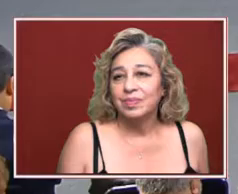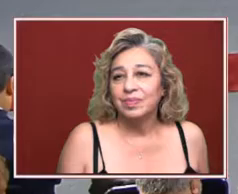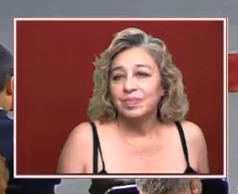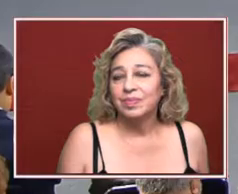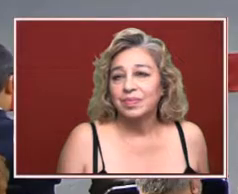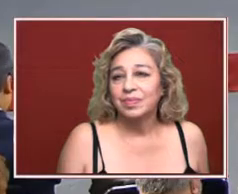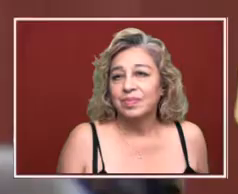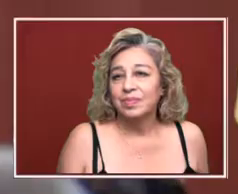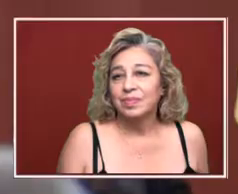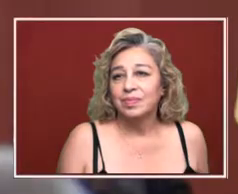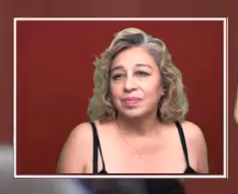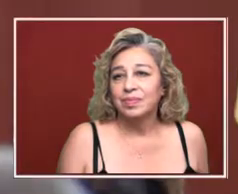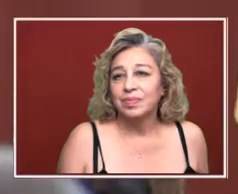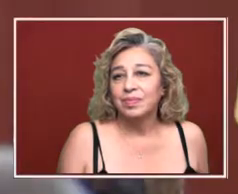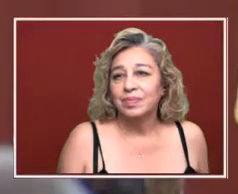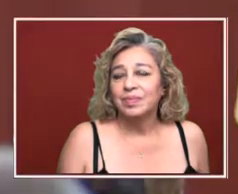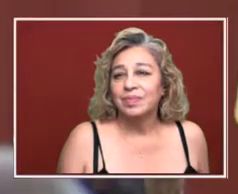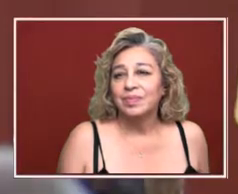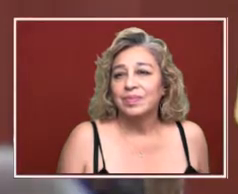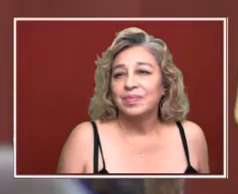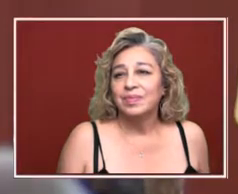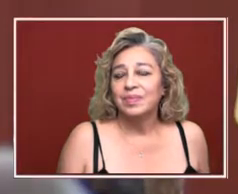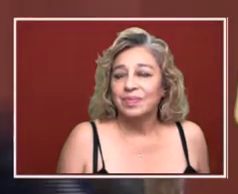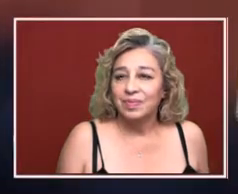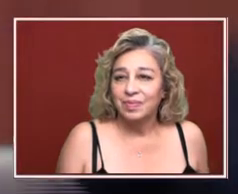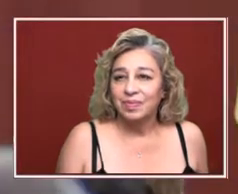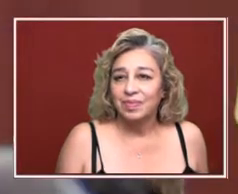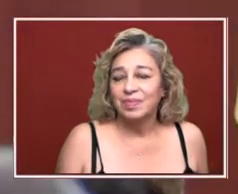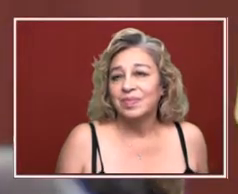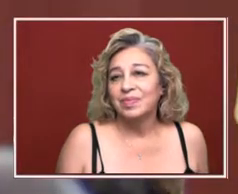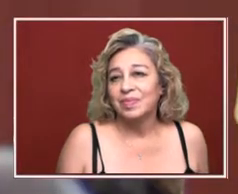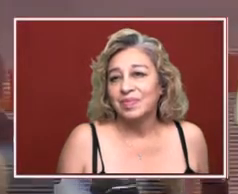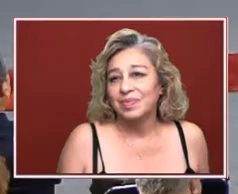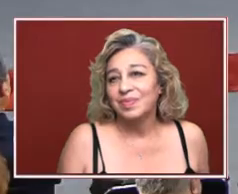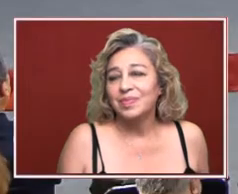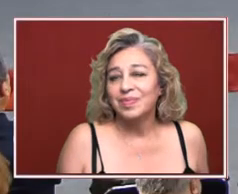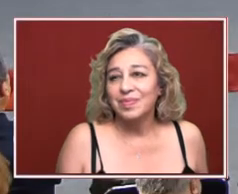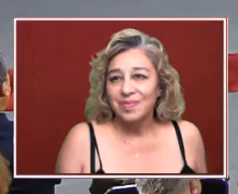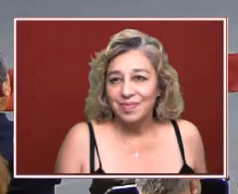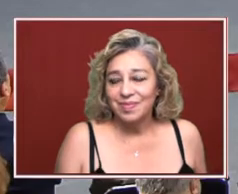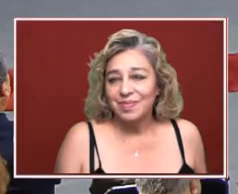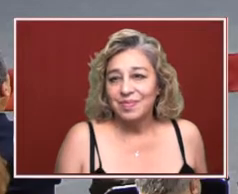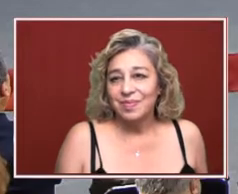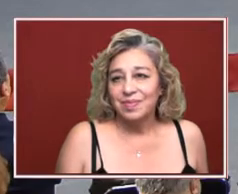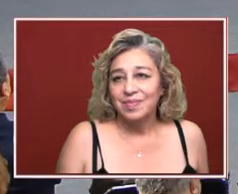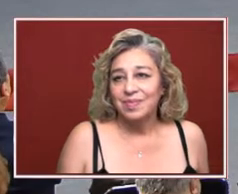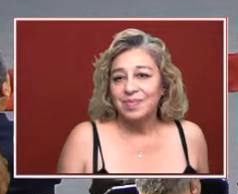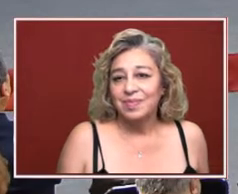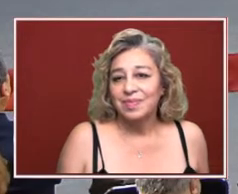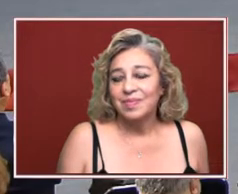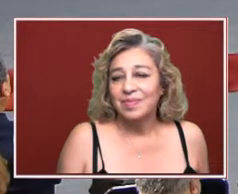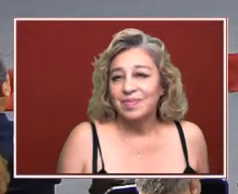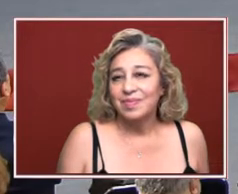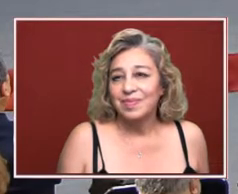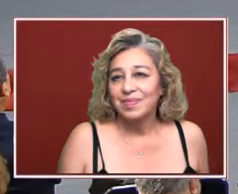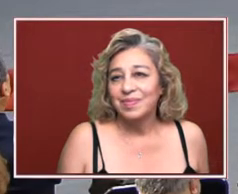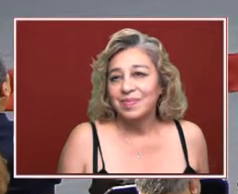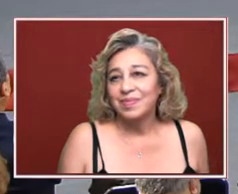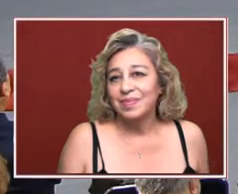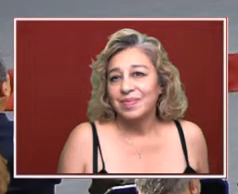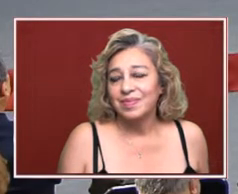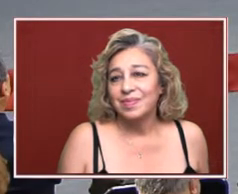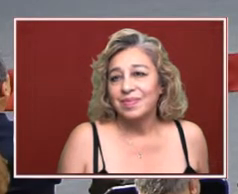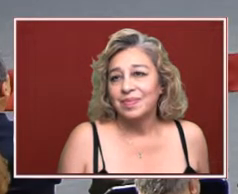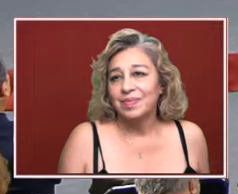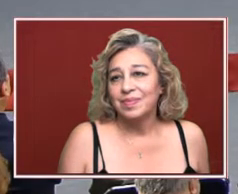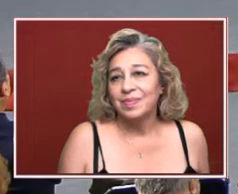la 31ª. Y ahí tuvimos oportunidad de compartir algunas de